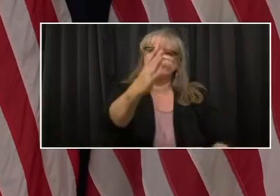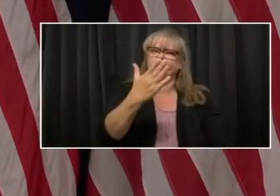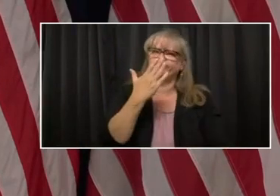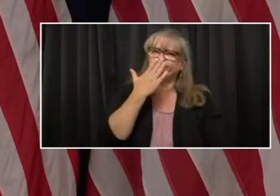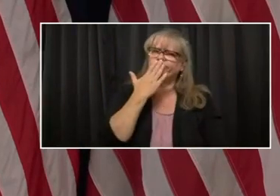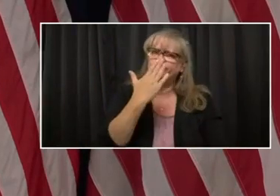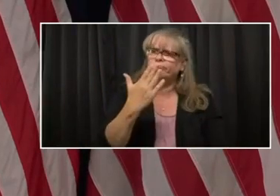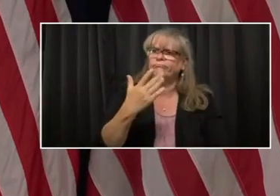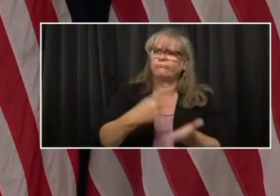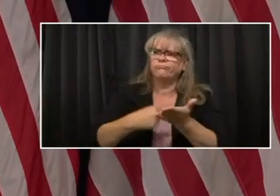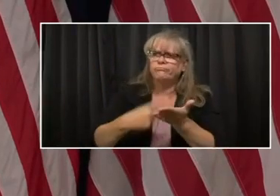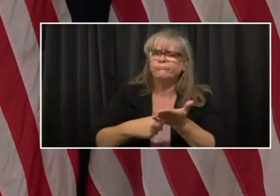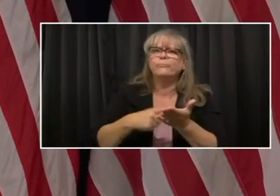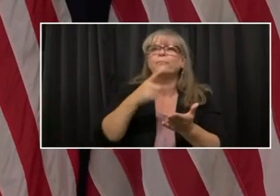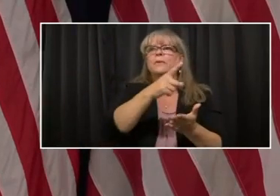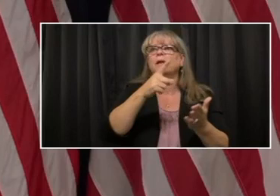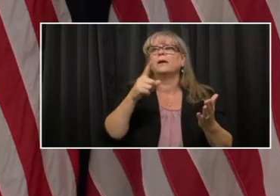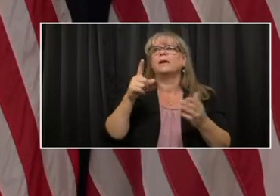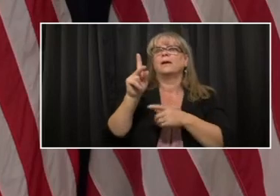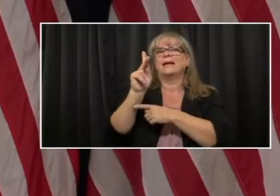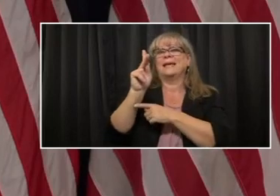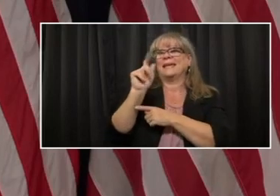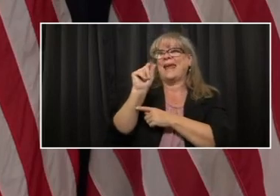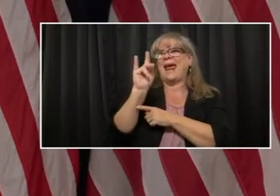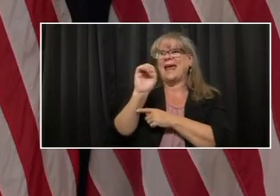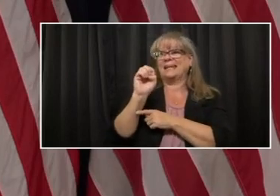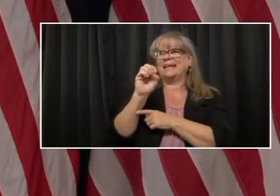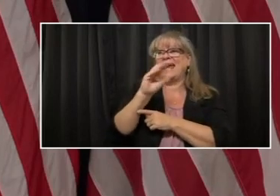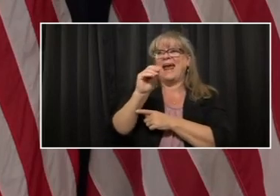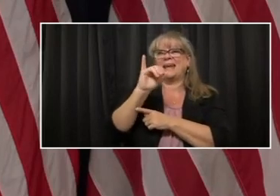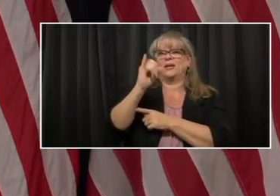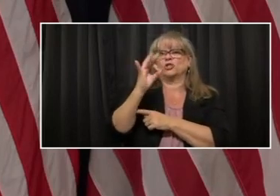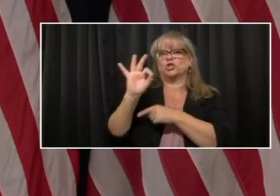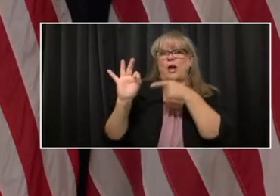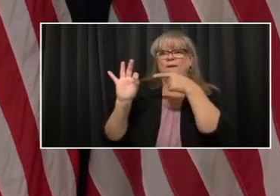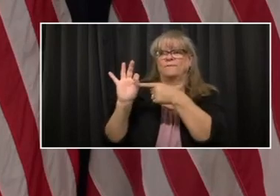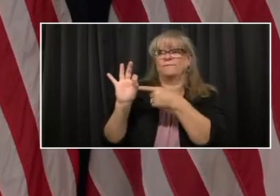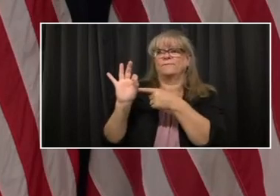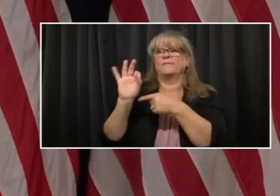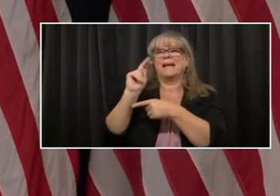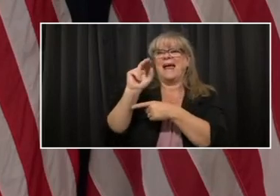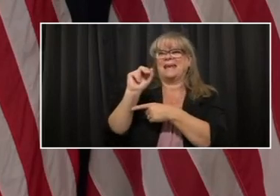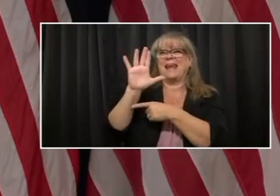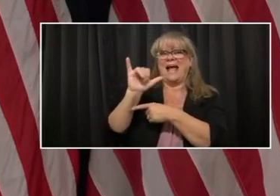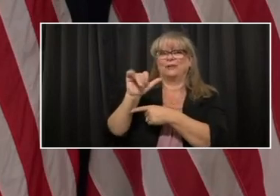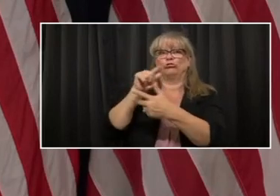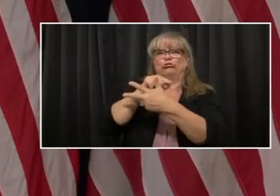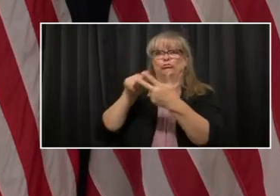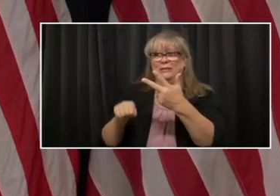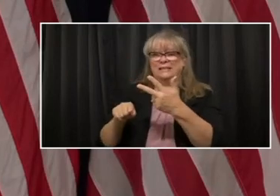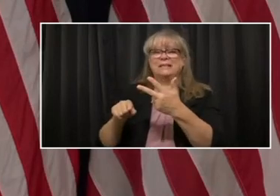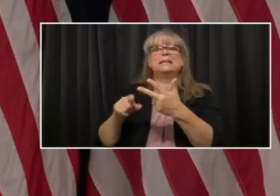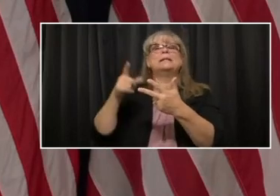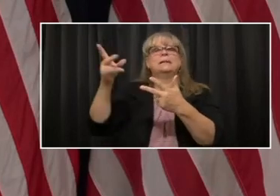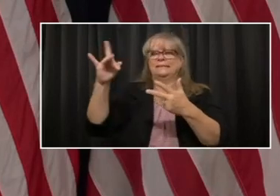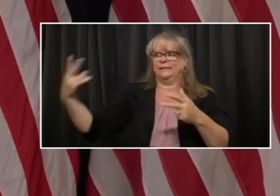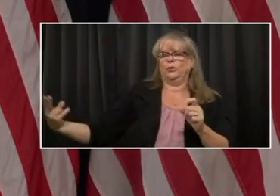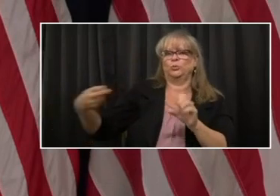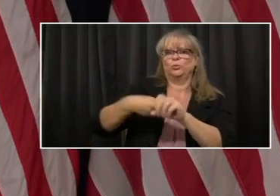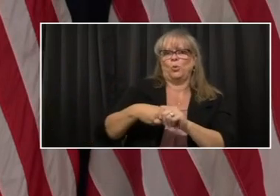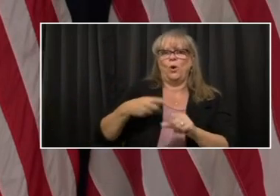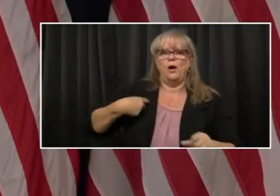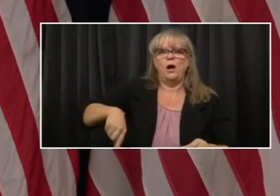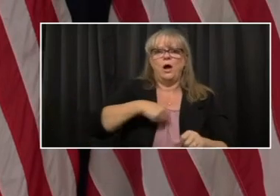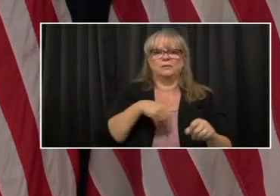Katie Anthis, and Senator Jeff Bridges, and Senator Nancy Todd. You know, I don't think there's a family or